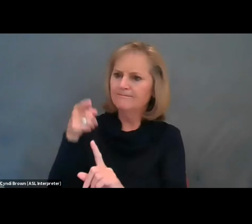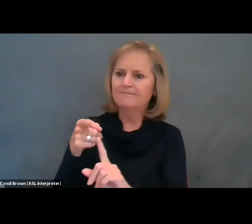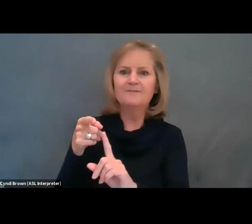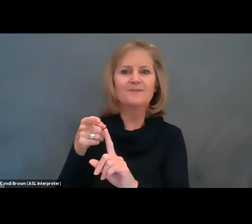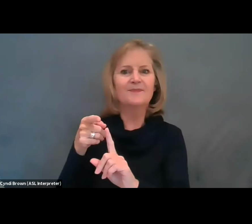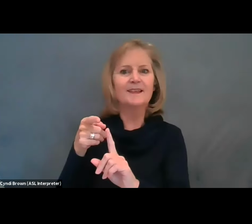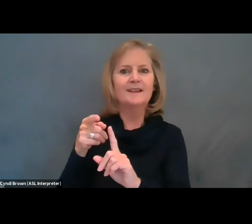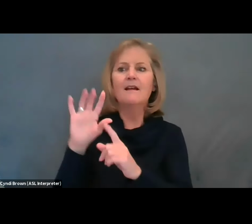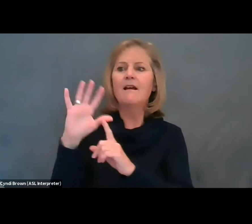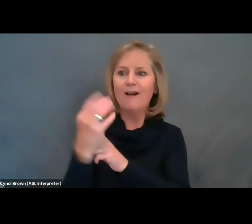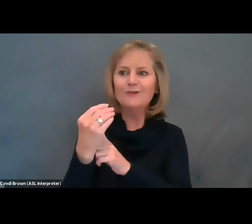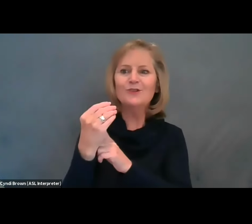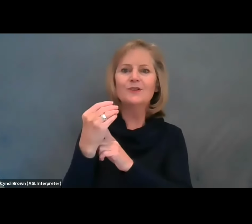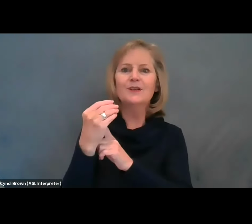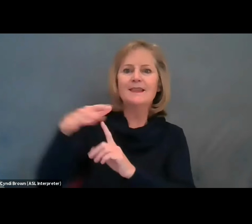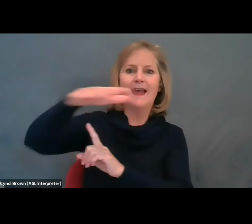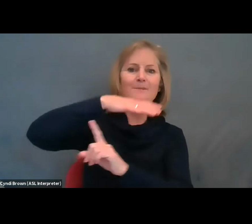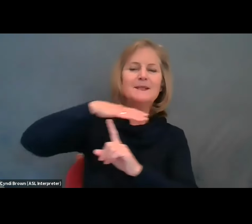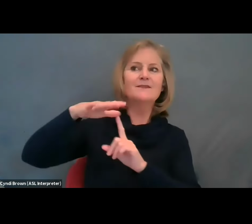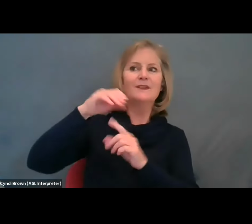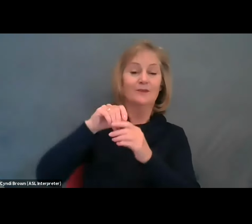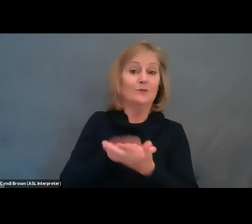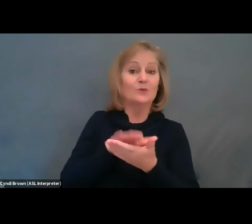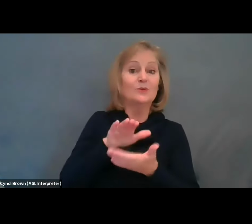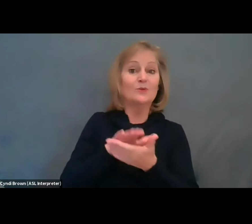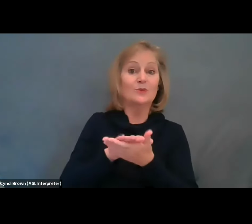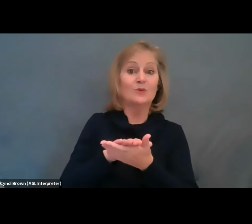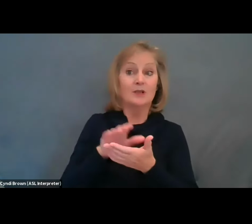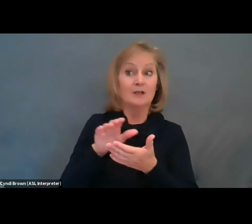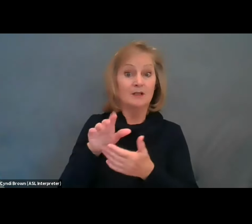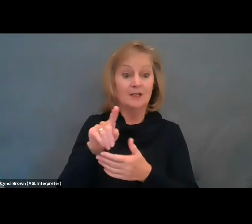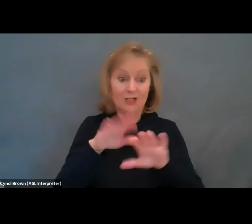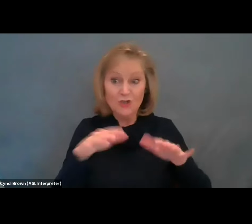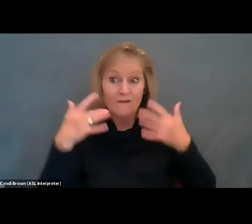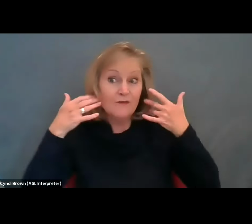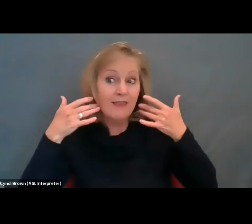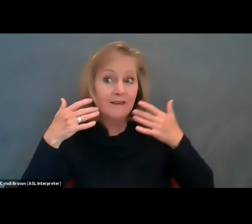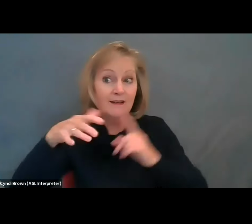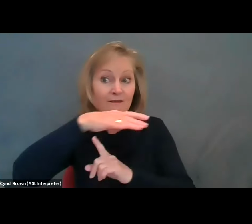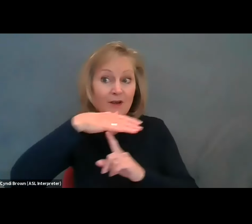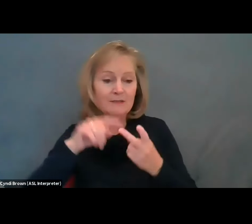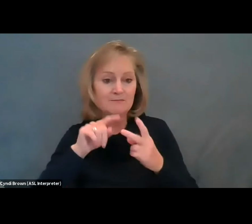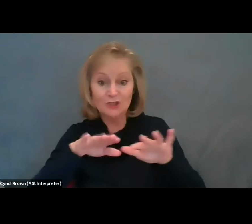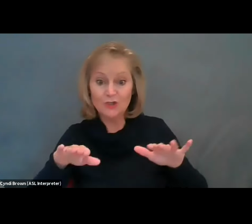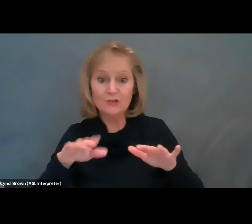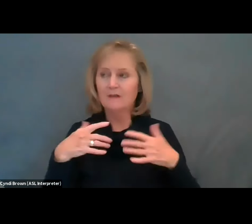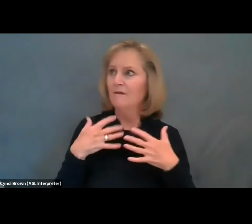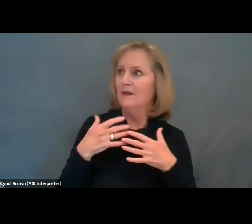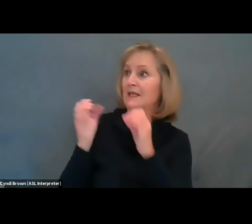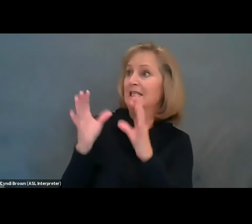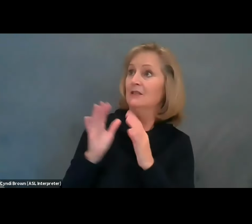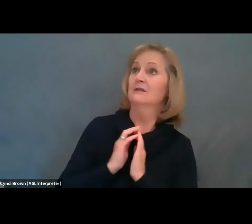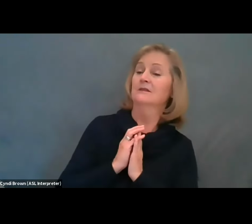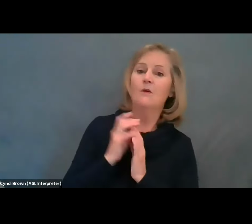know, the culture, the atmosphere in the school. You know, is there a child-friendly environment? Are the children in fear of the